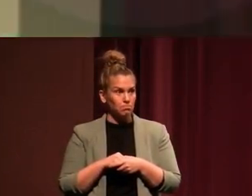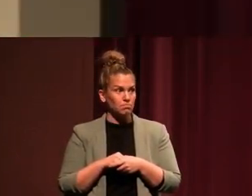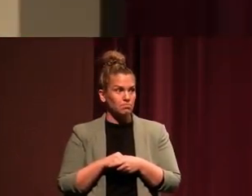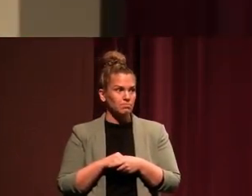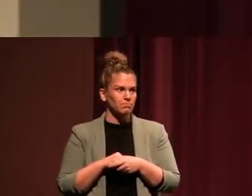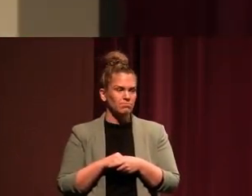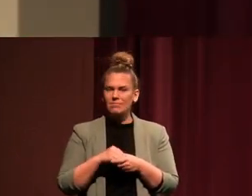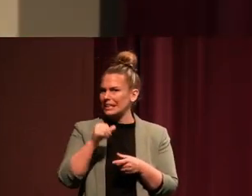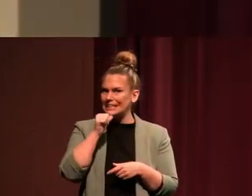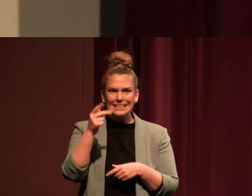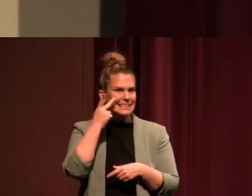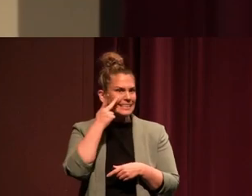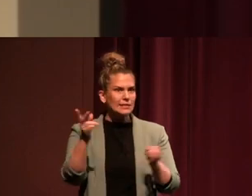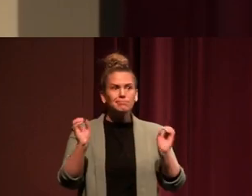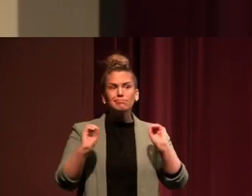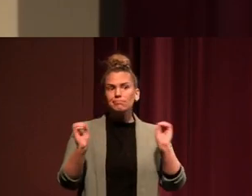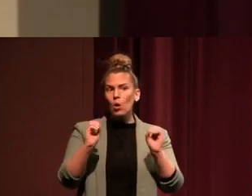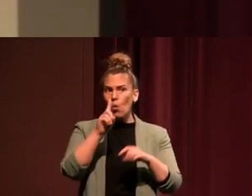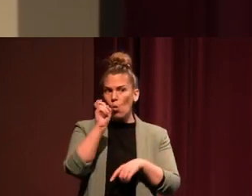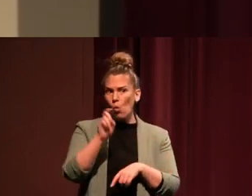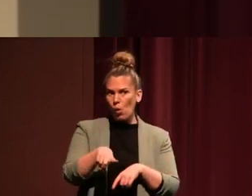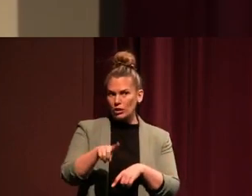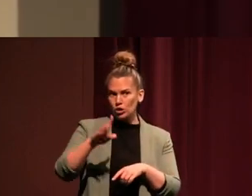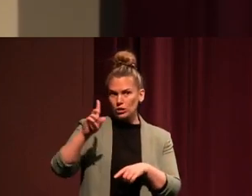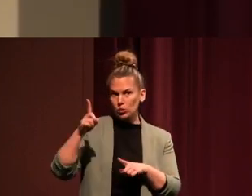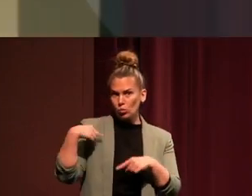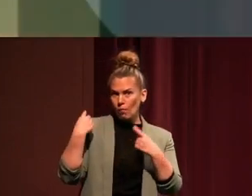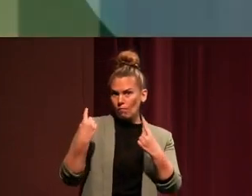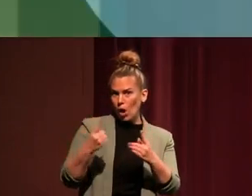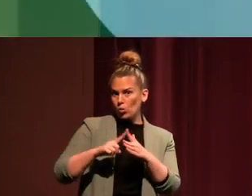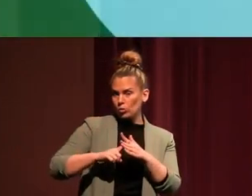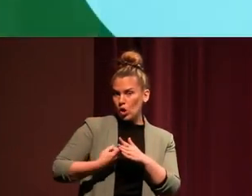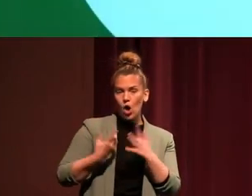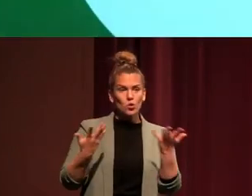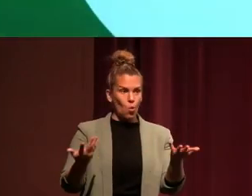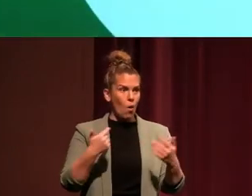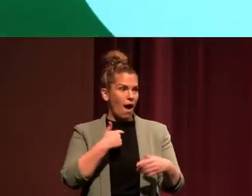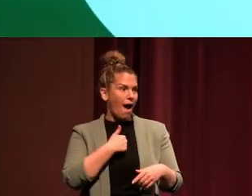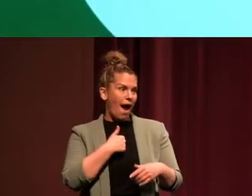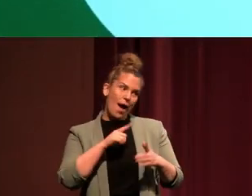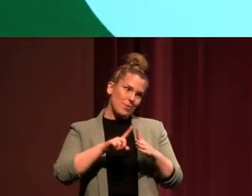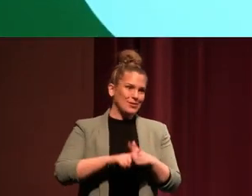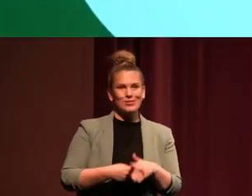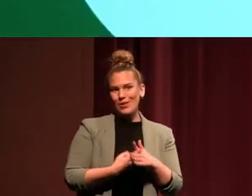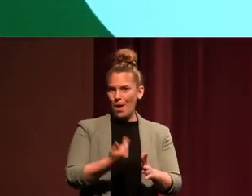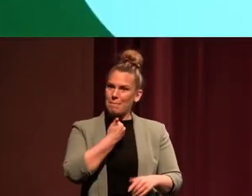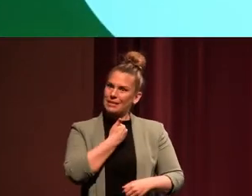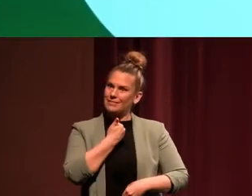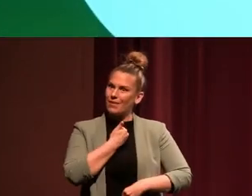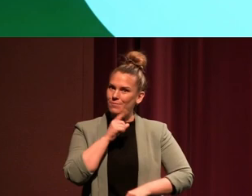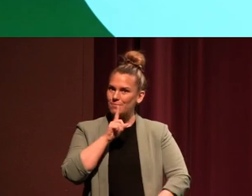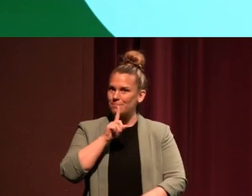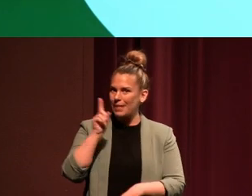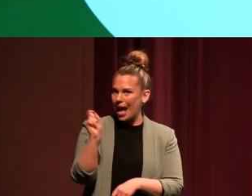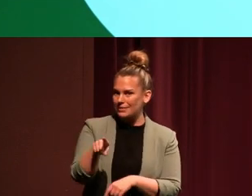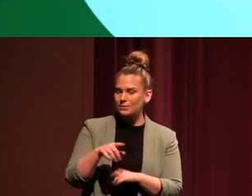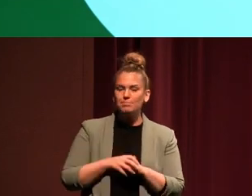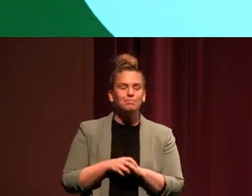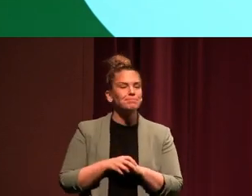I didn't see any questions to start with, so I'm going to go ahead and ask the first question.